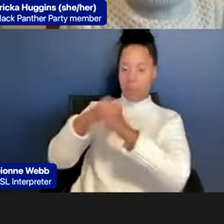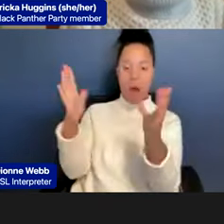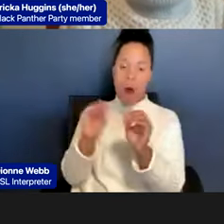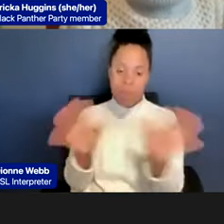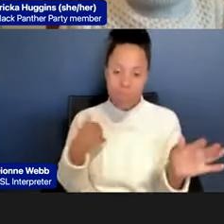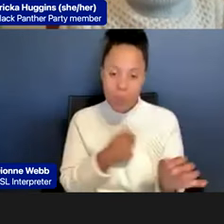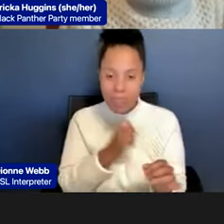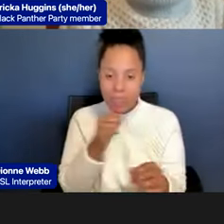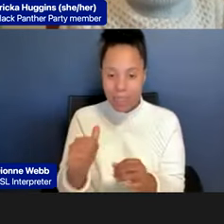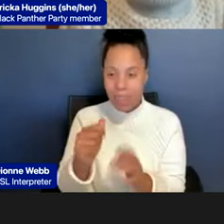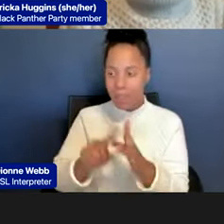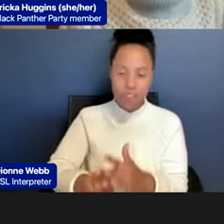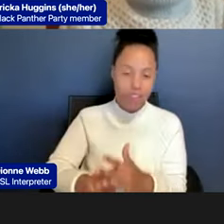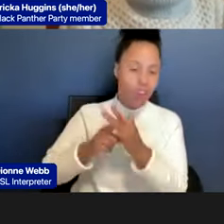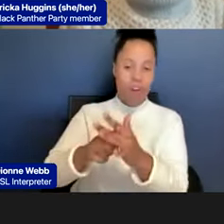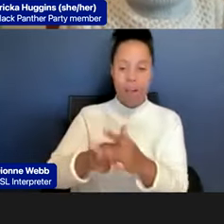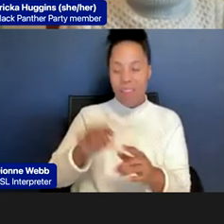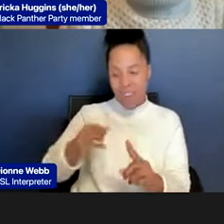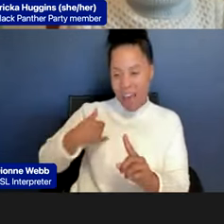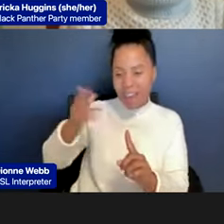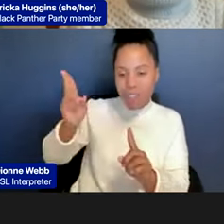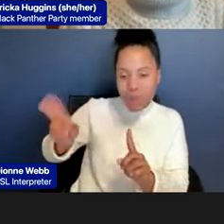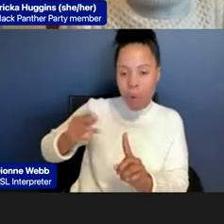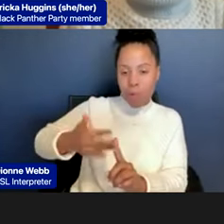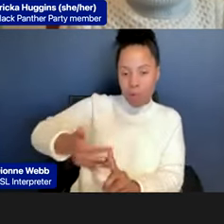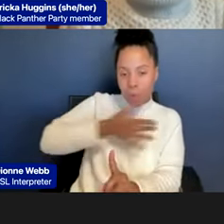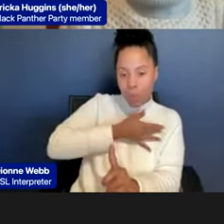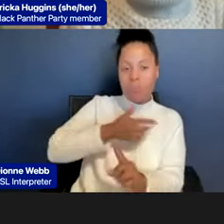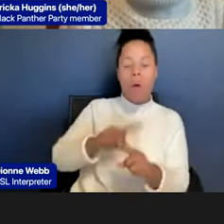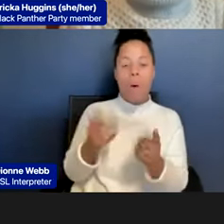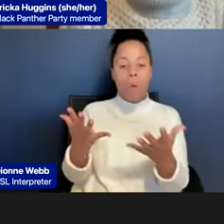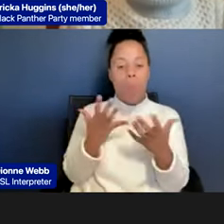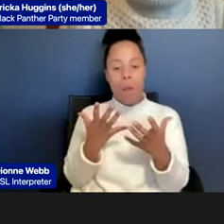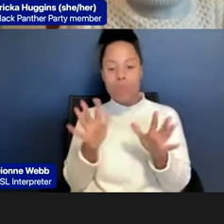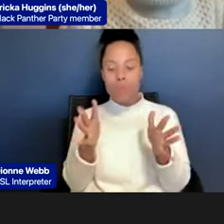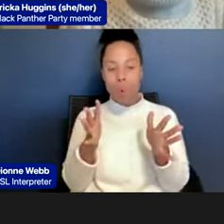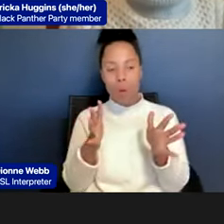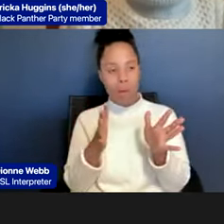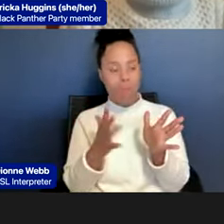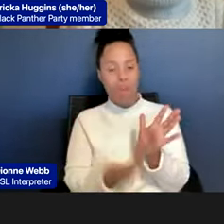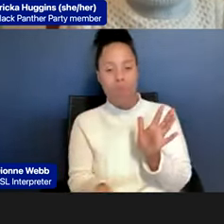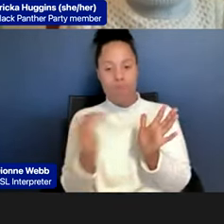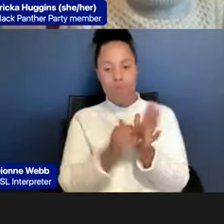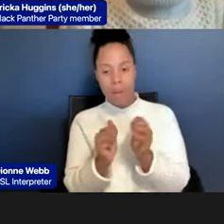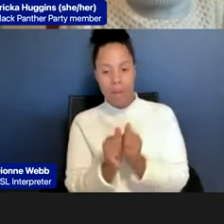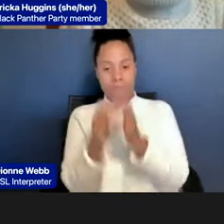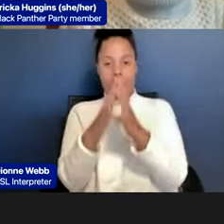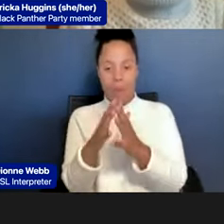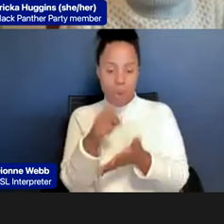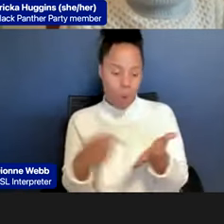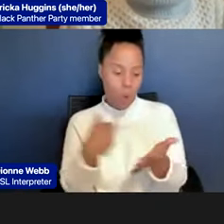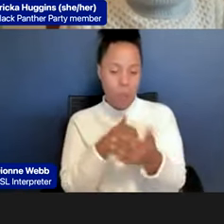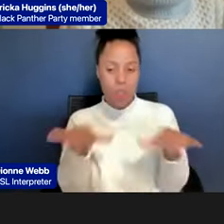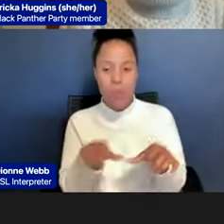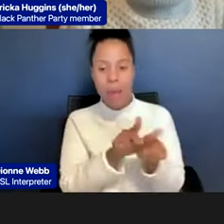something that has a historical roots to it, but we wanted to sort of reinvigorate what we were doing as an organization, particularly after